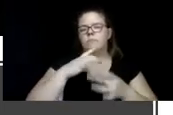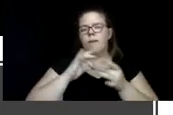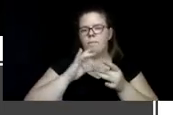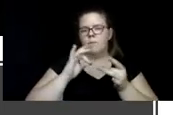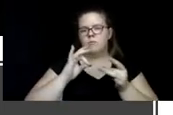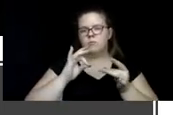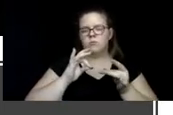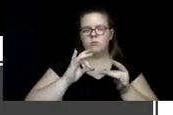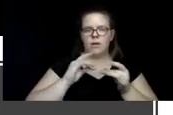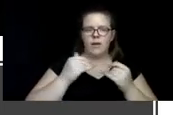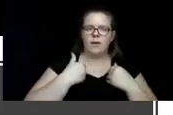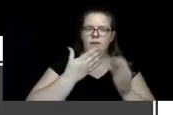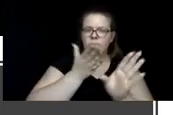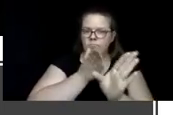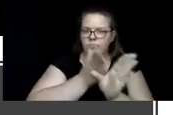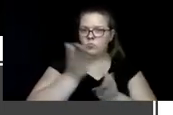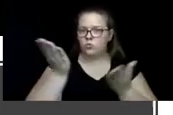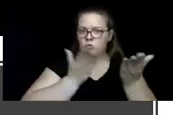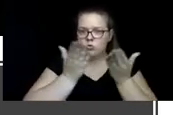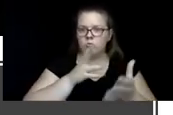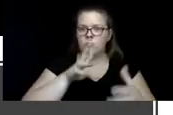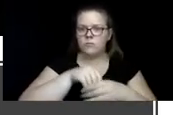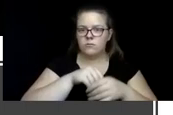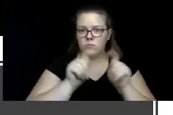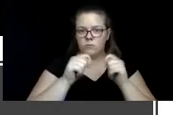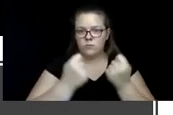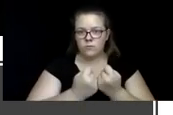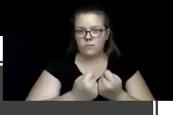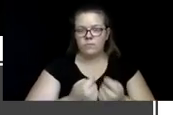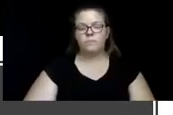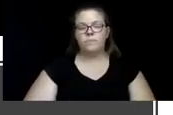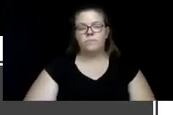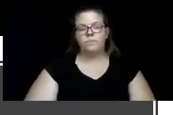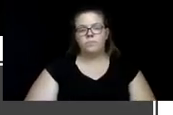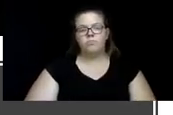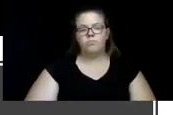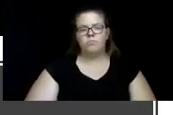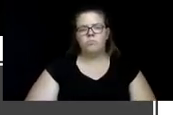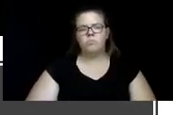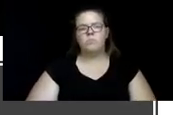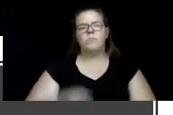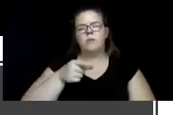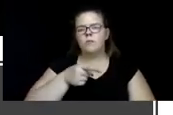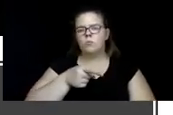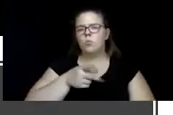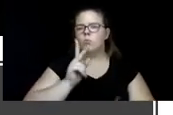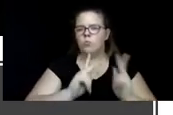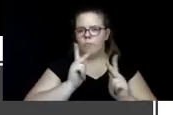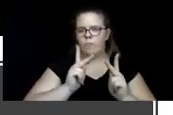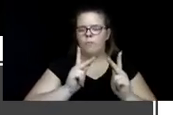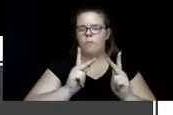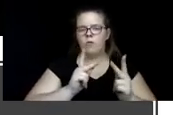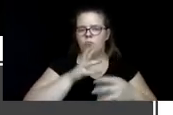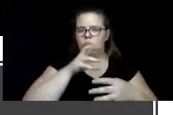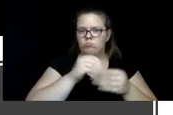a psychology service on the teams. Those folks are on primary